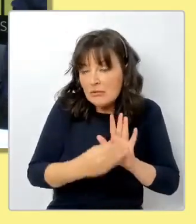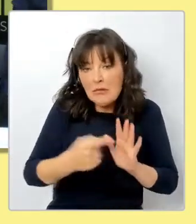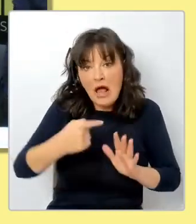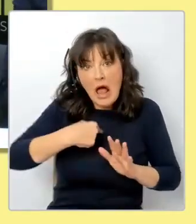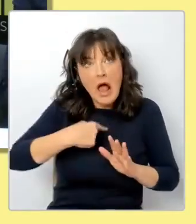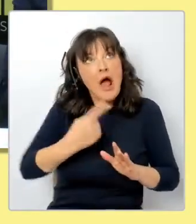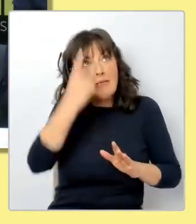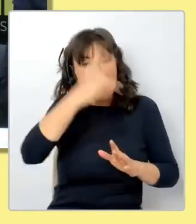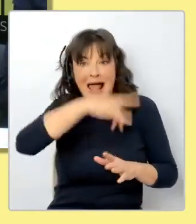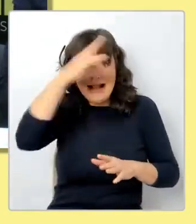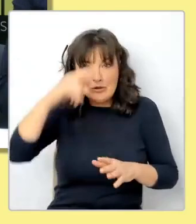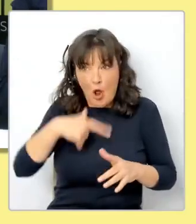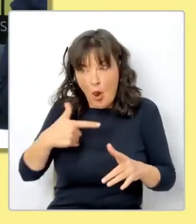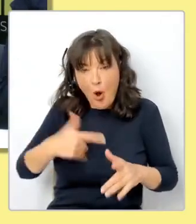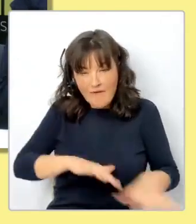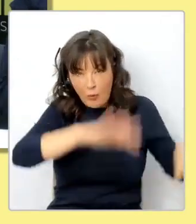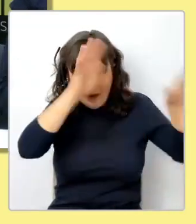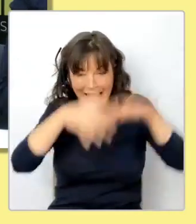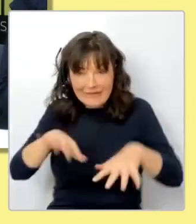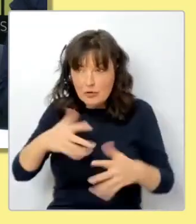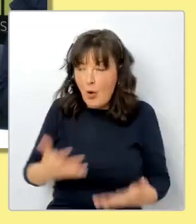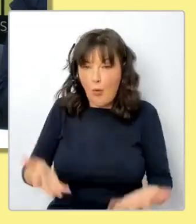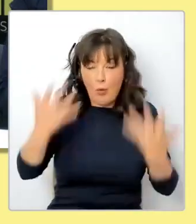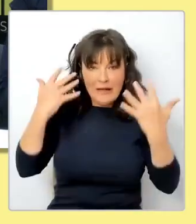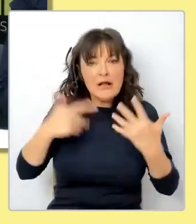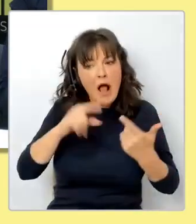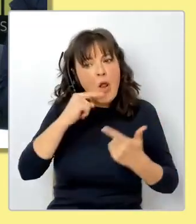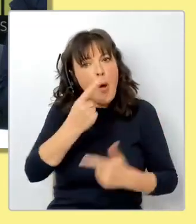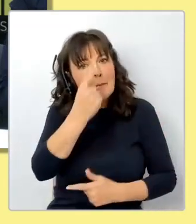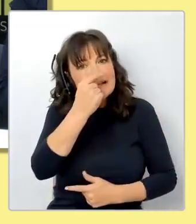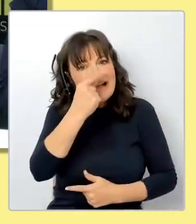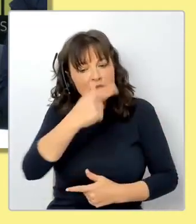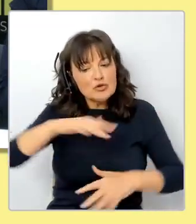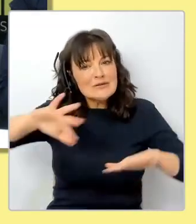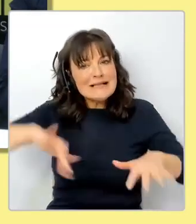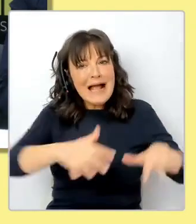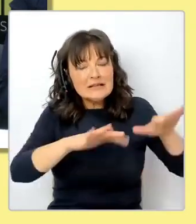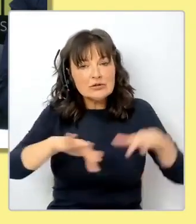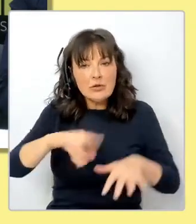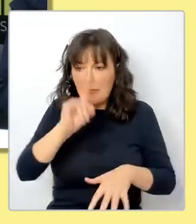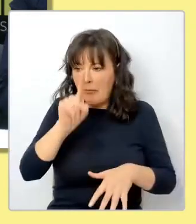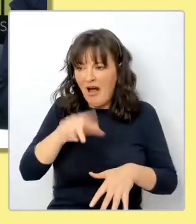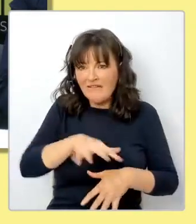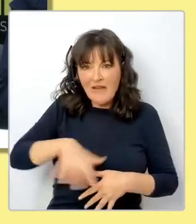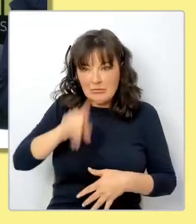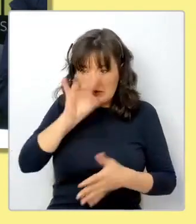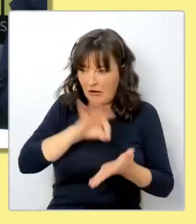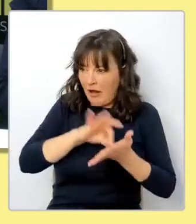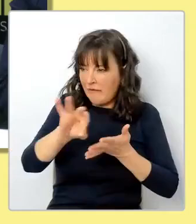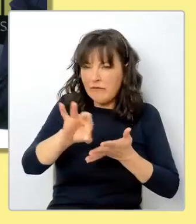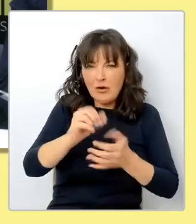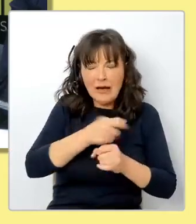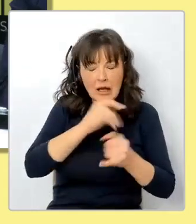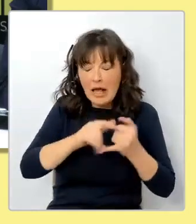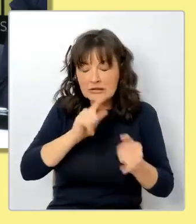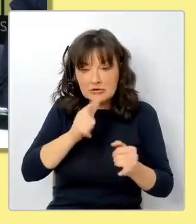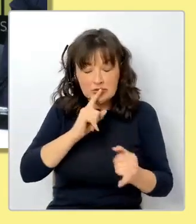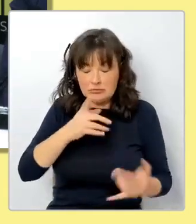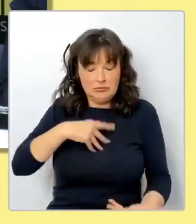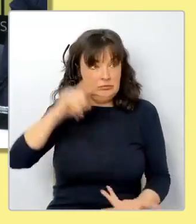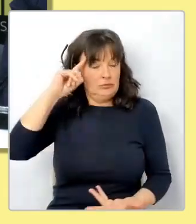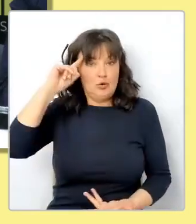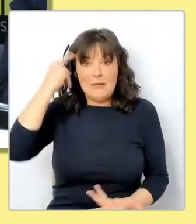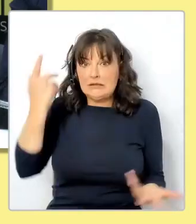there's a lot of waves, there's a lot of tidal potential, and yet families can't afford their bills. It doesn't add up. So that